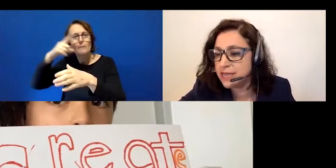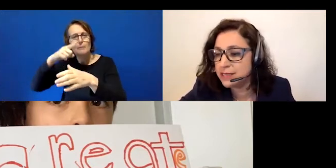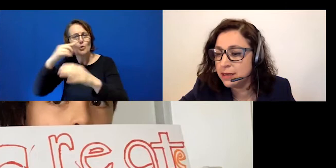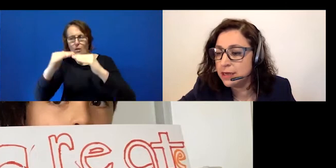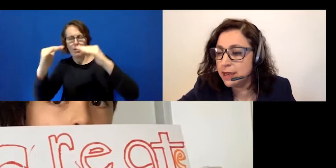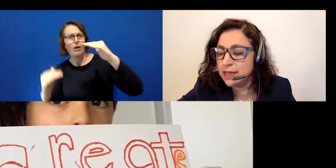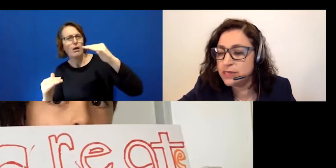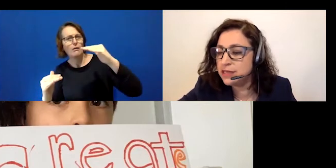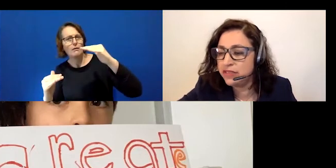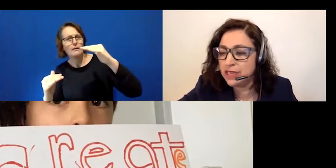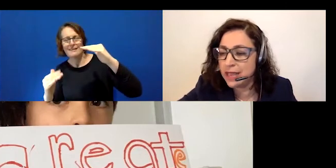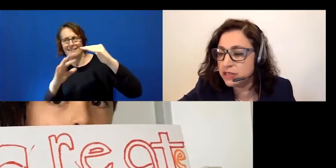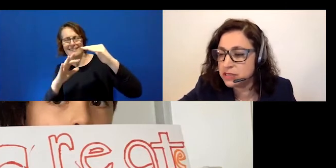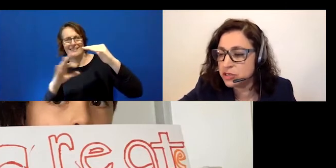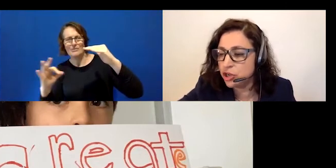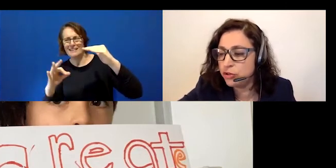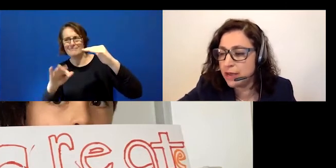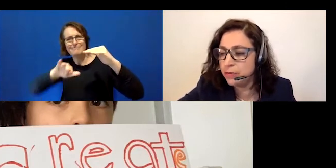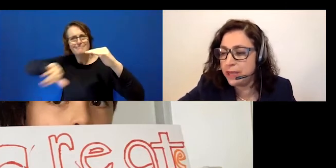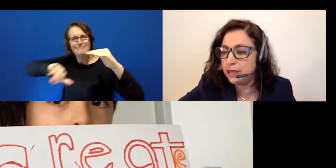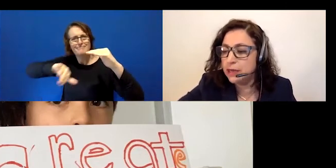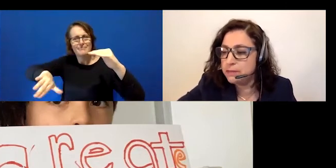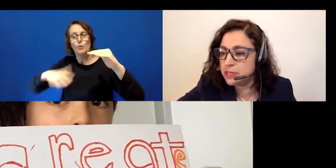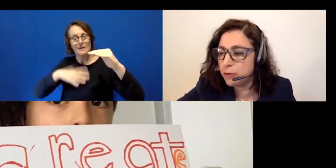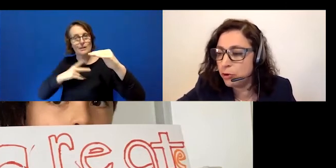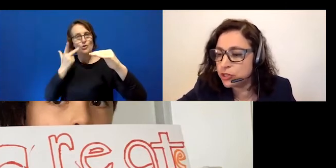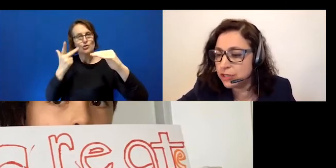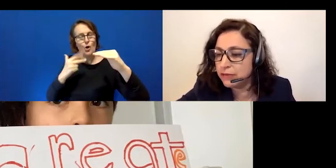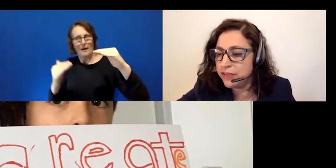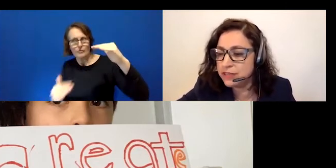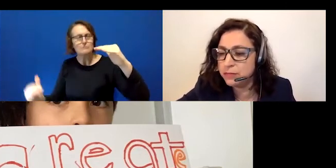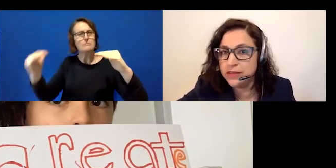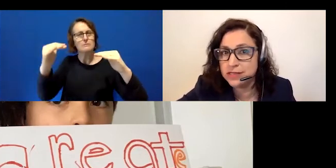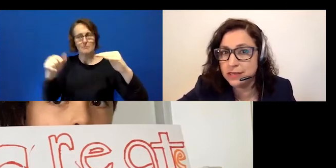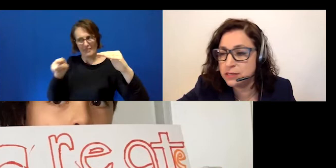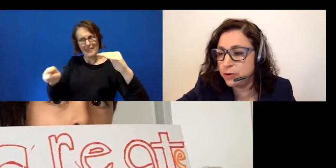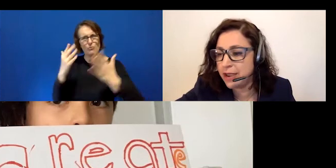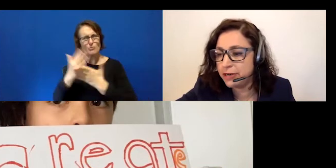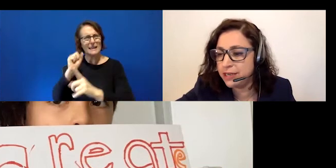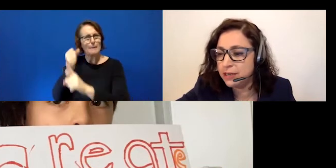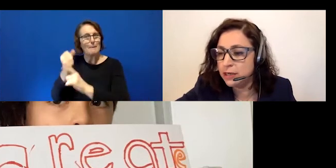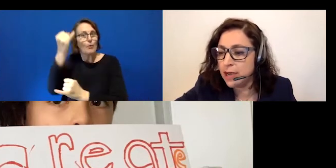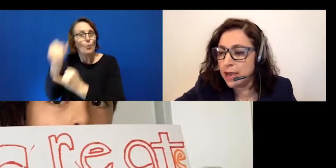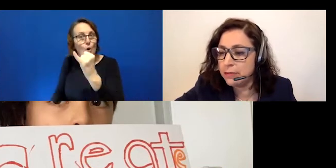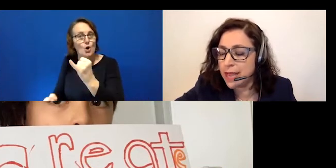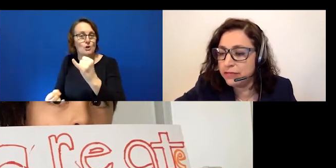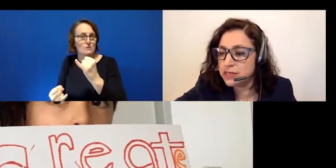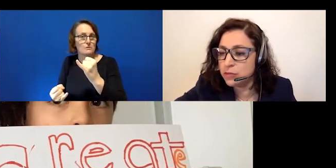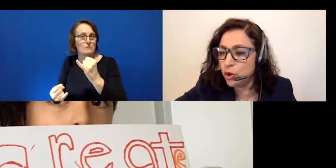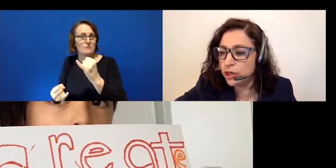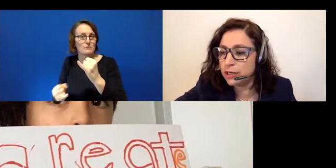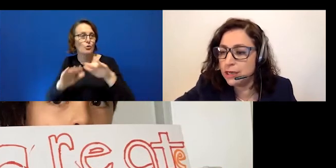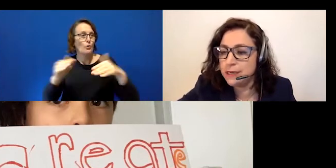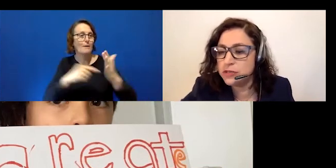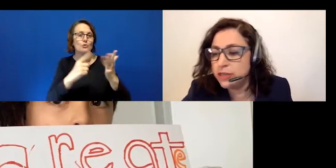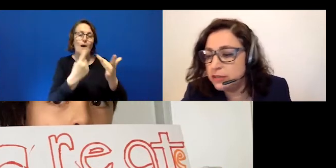creative sector, and there was significant evidence to show that they were being disproportionately affected by the sector's precarity. Advocacy